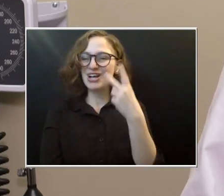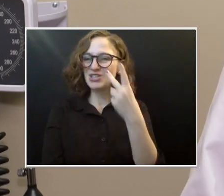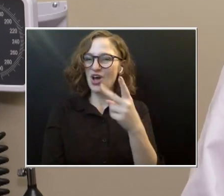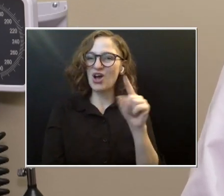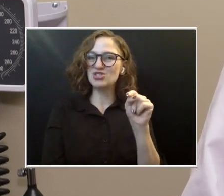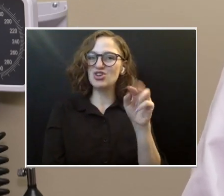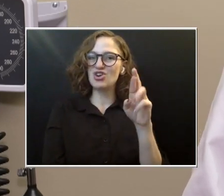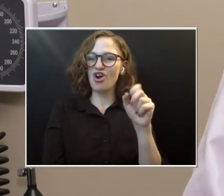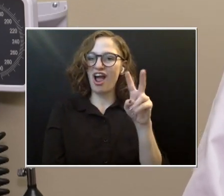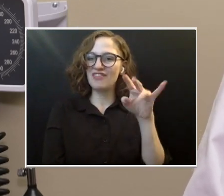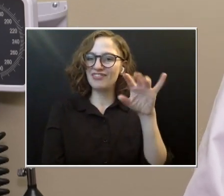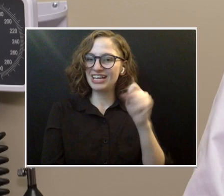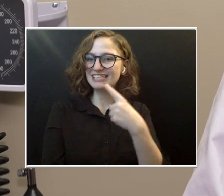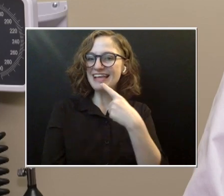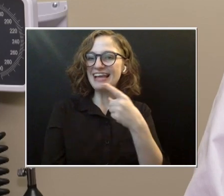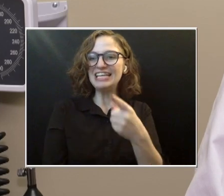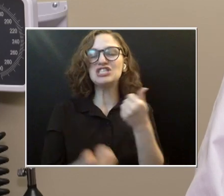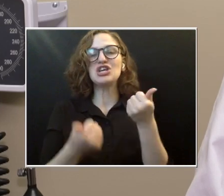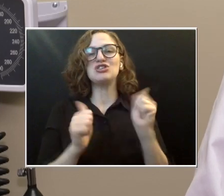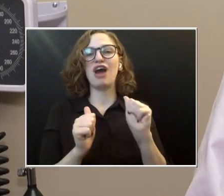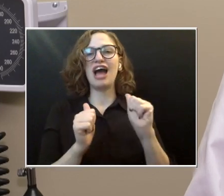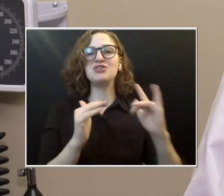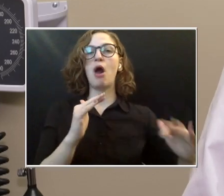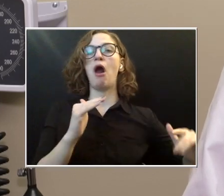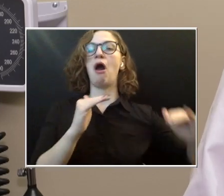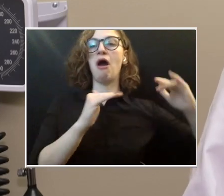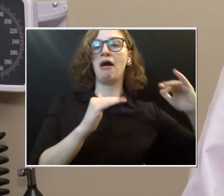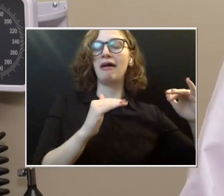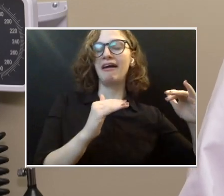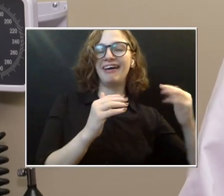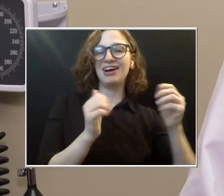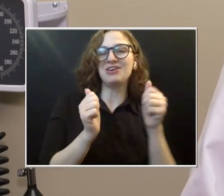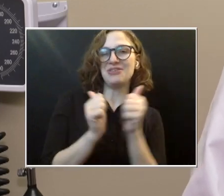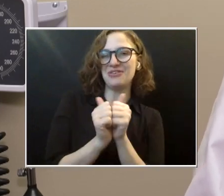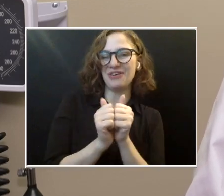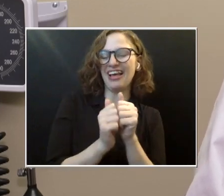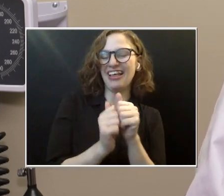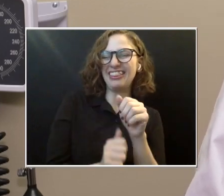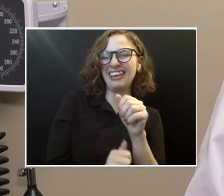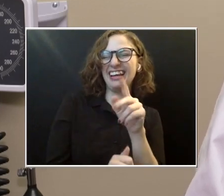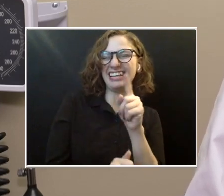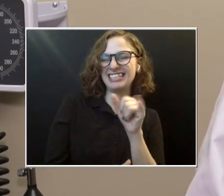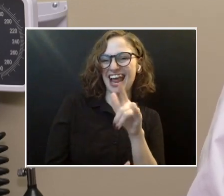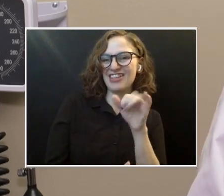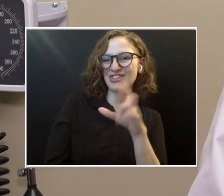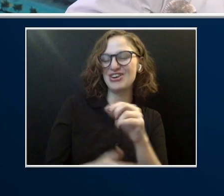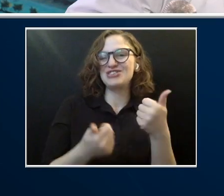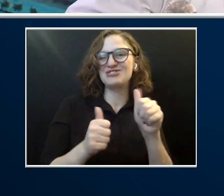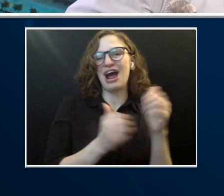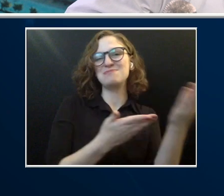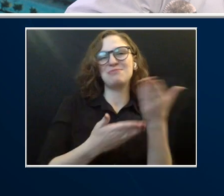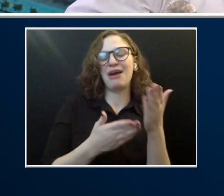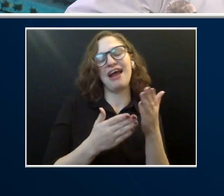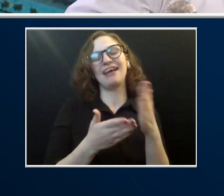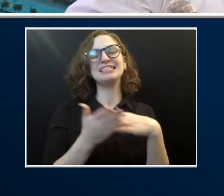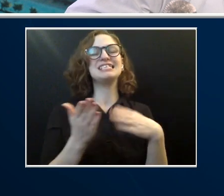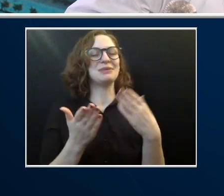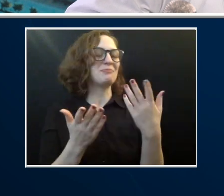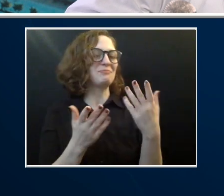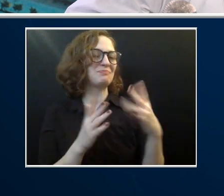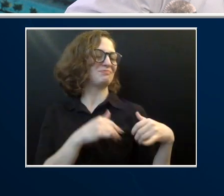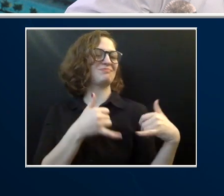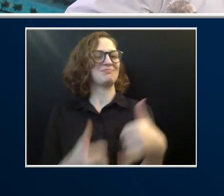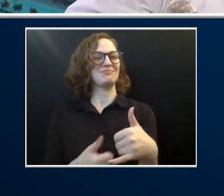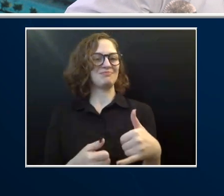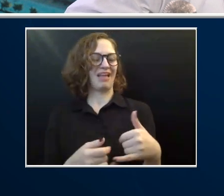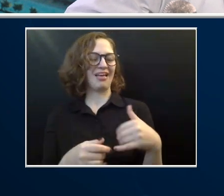try to hold up his part of the bargain and bring some hardware home this weekend too. So hopefully his prediction is right, and go Chiefs. All right, I love it. I know you got a busy clinical day